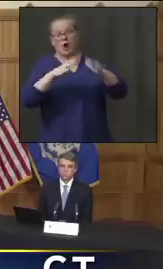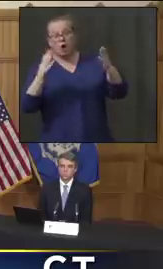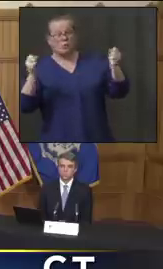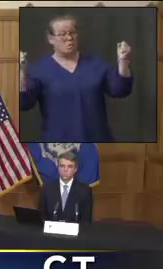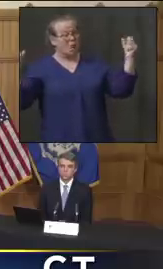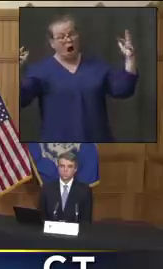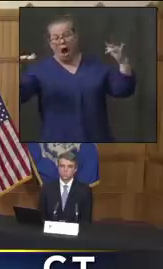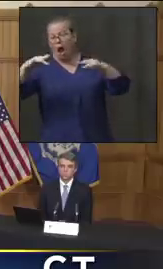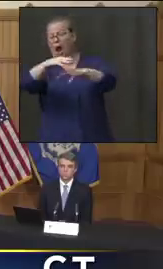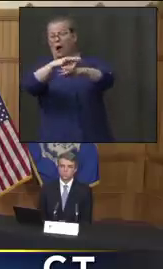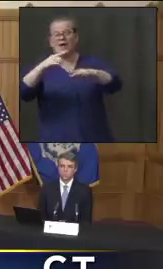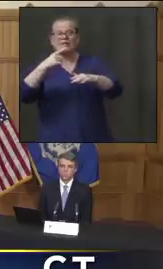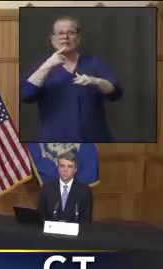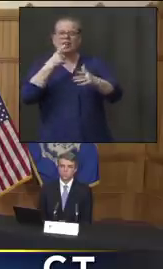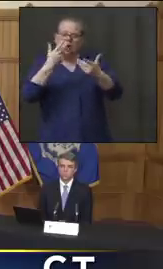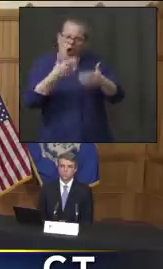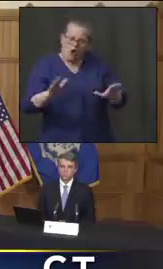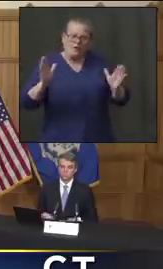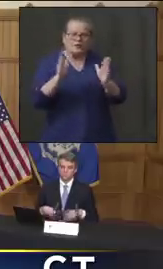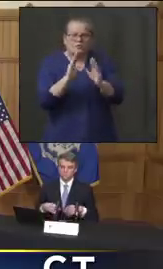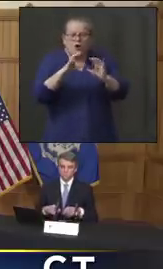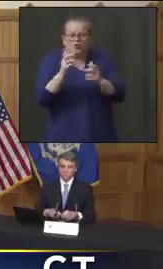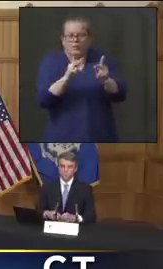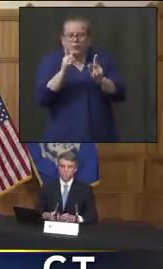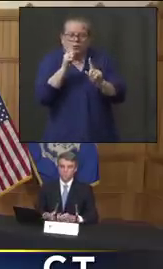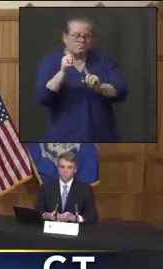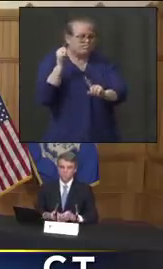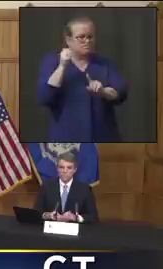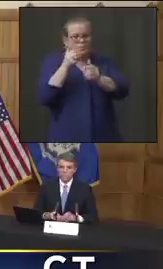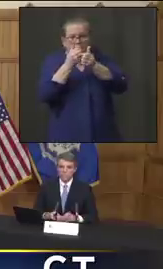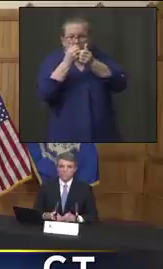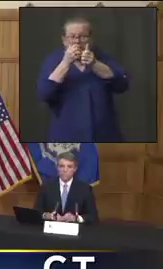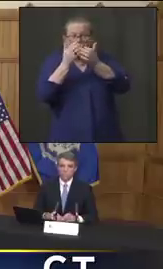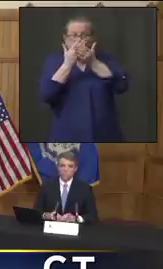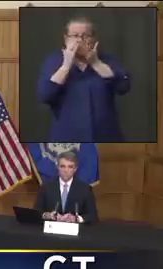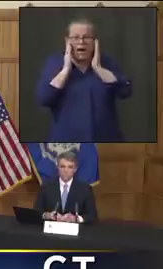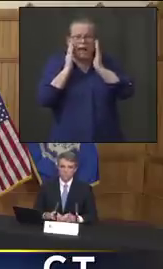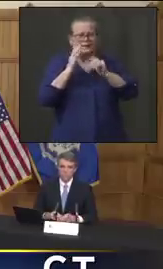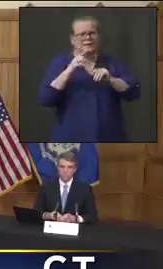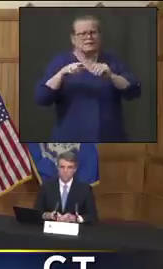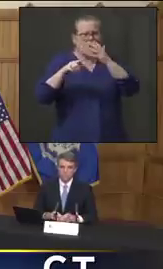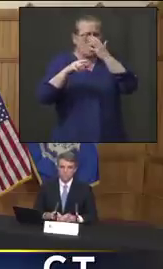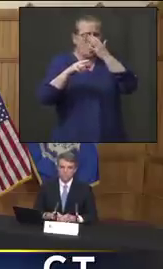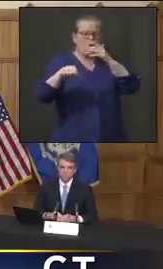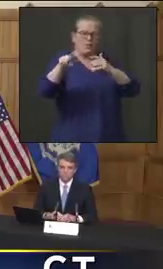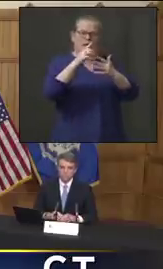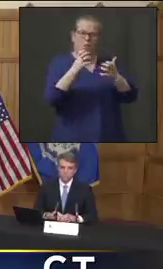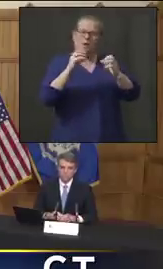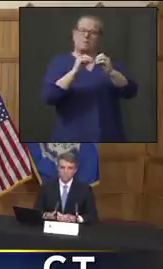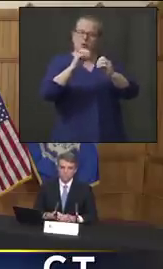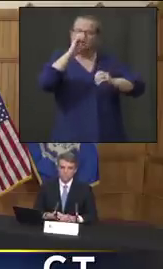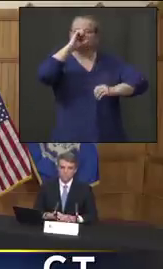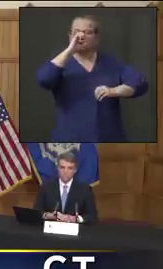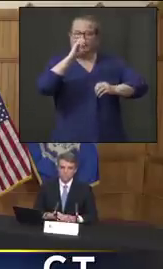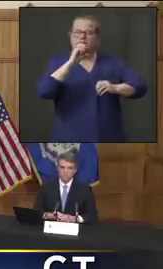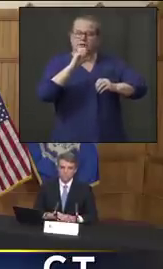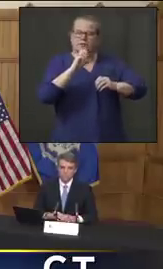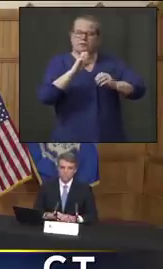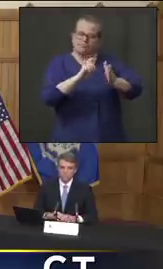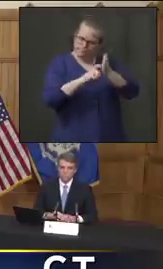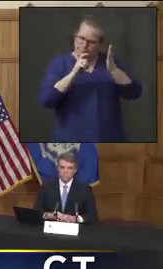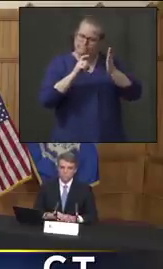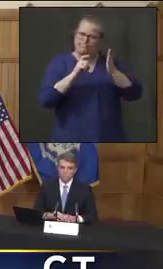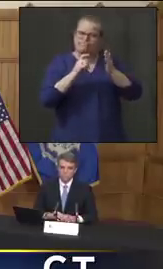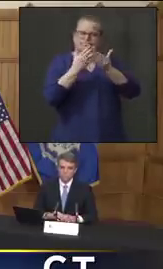small group of people out there that don't want to wear masks. And they were asking for something more strict to have on the books that